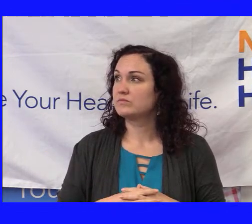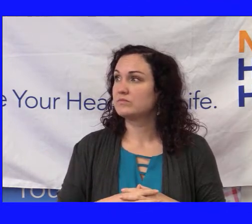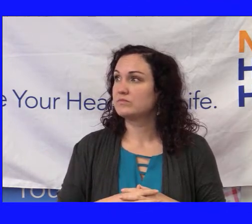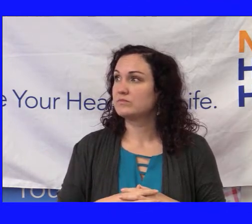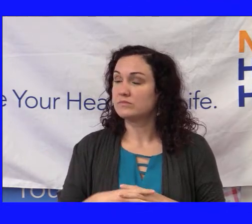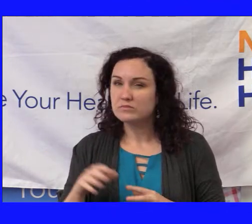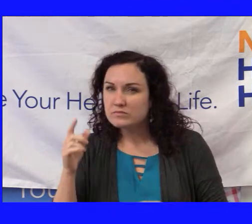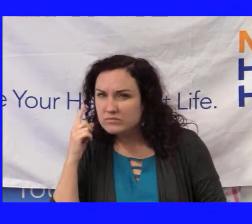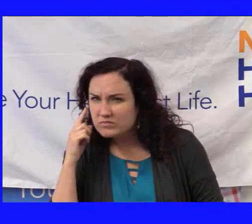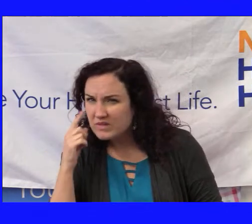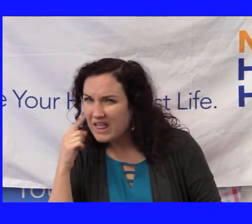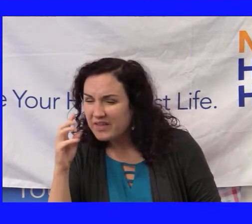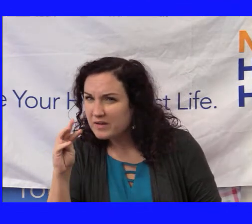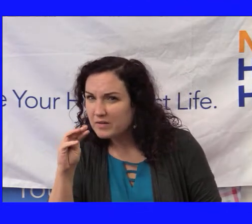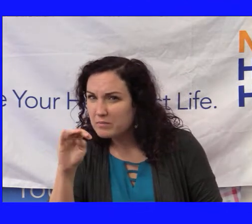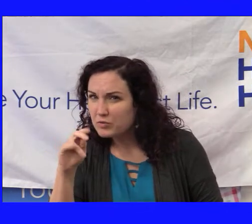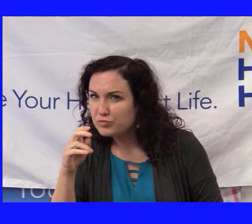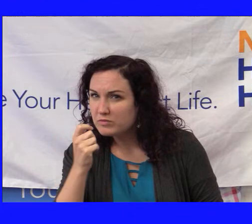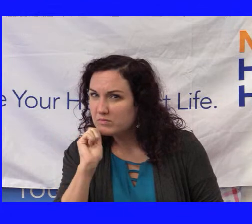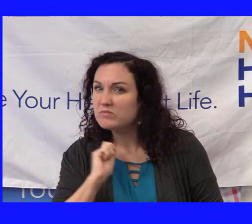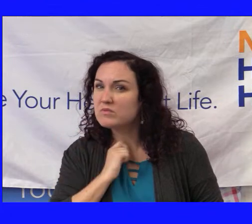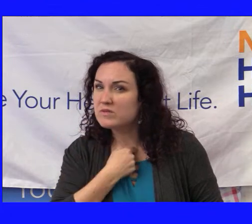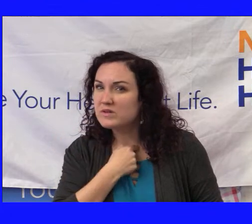Sally, I think you're muted.